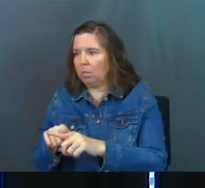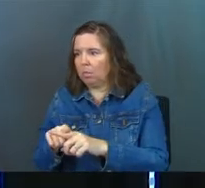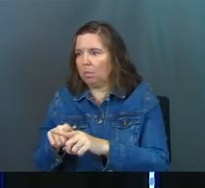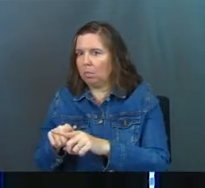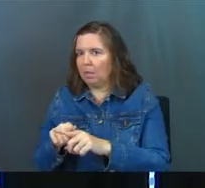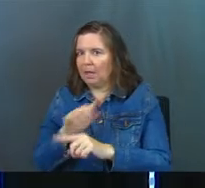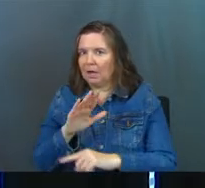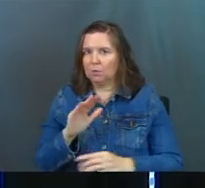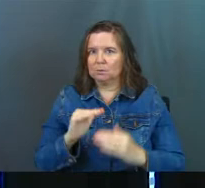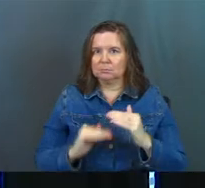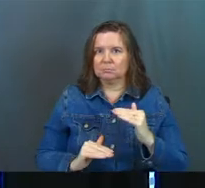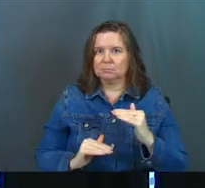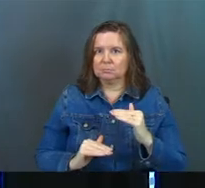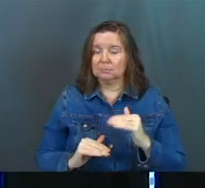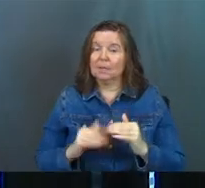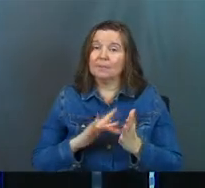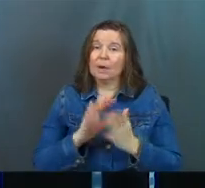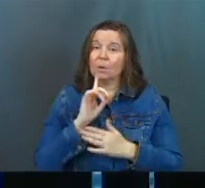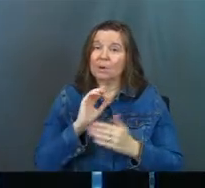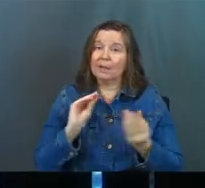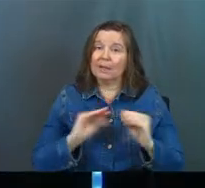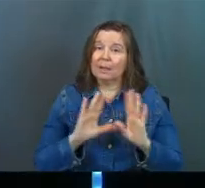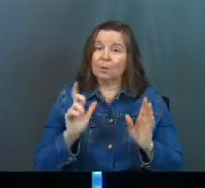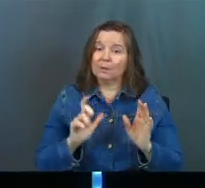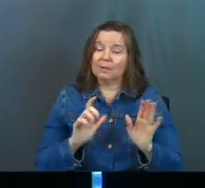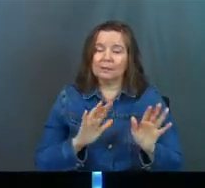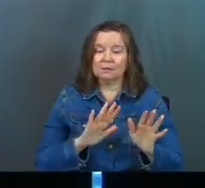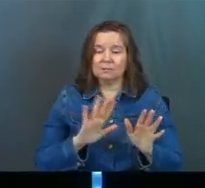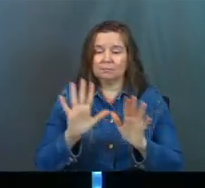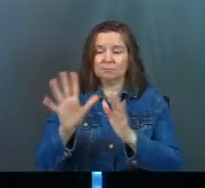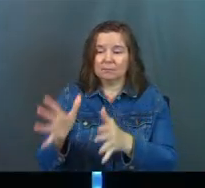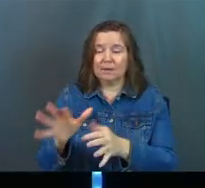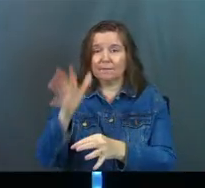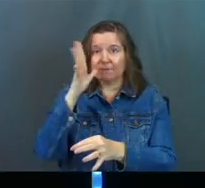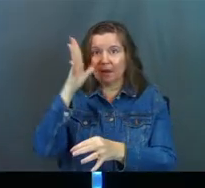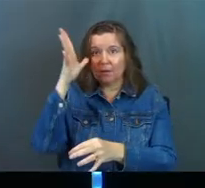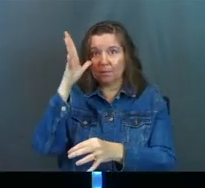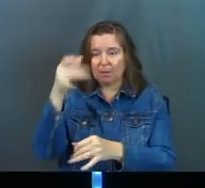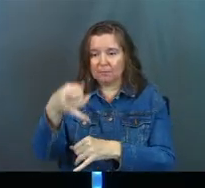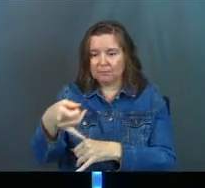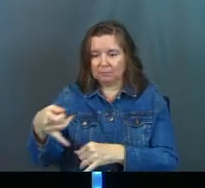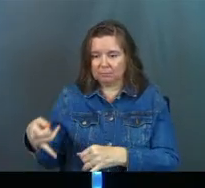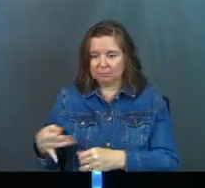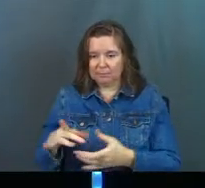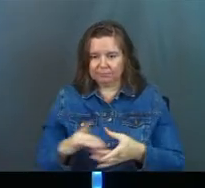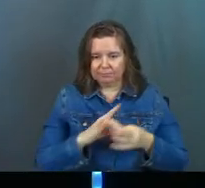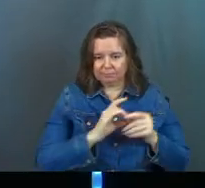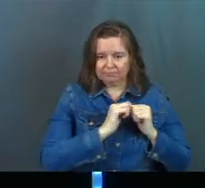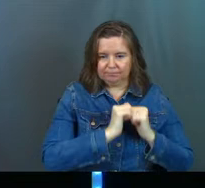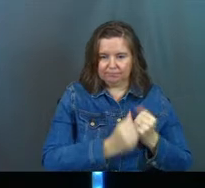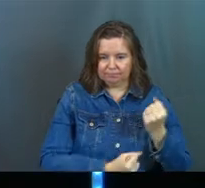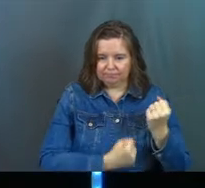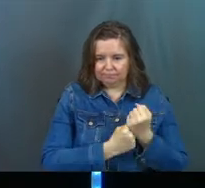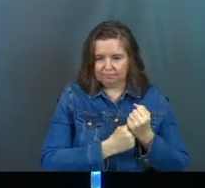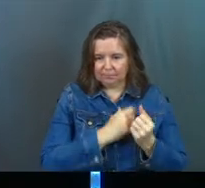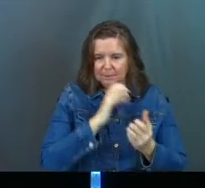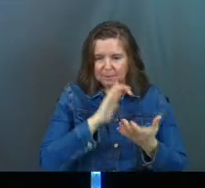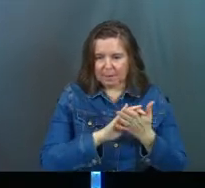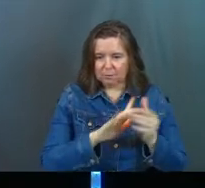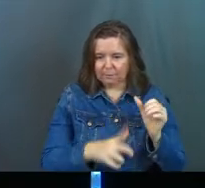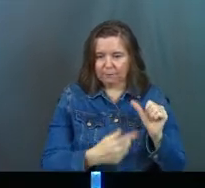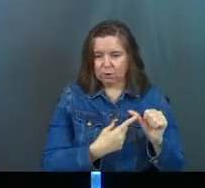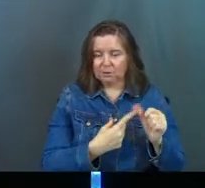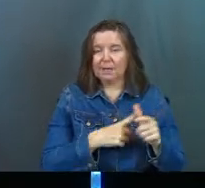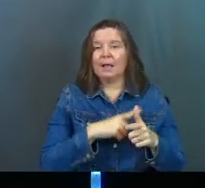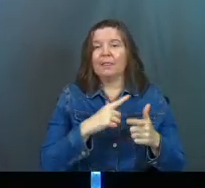yours. The Bible's really clear. We need to leave father and mother and cleave to our spouse. That's the way it's supposed